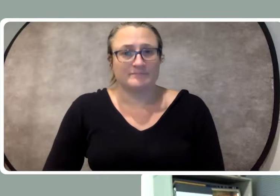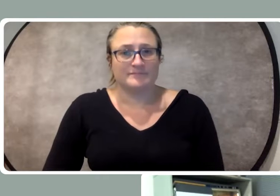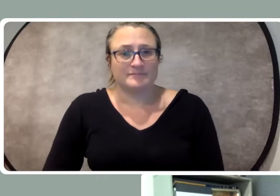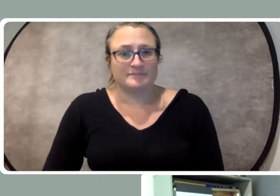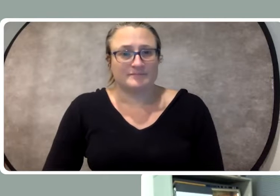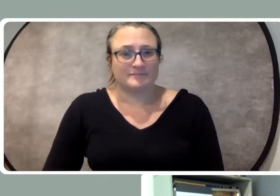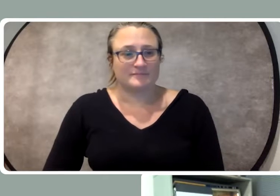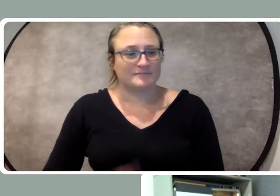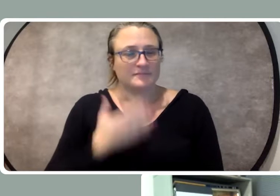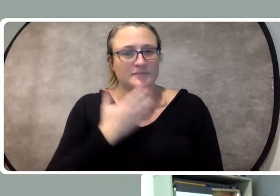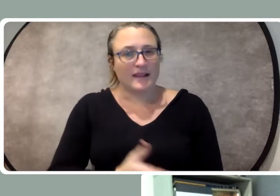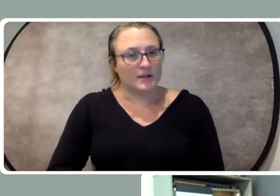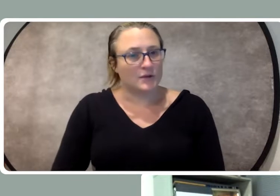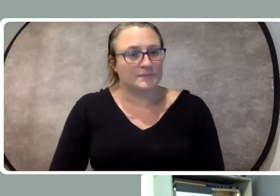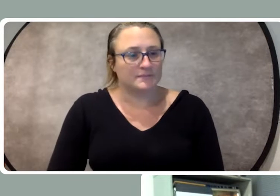Thank you. And